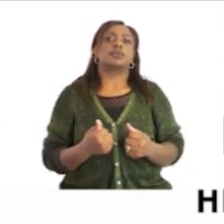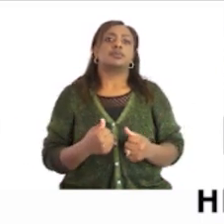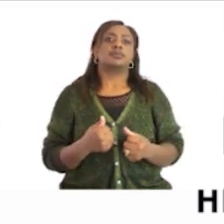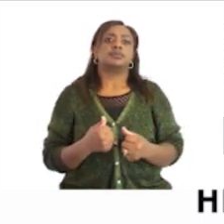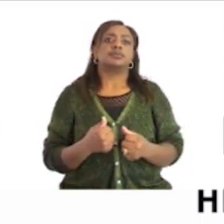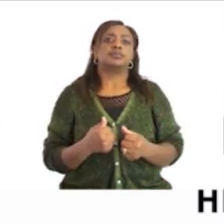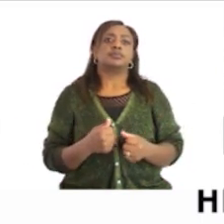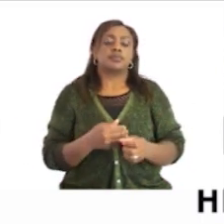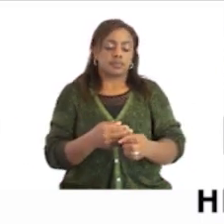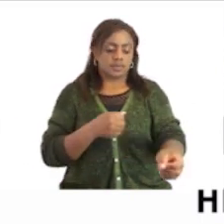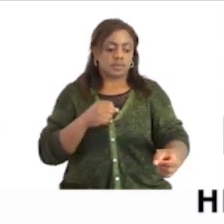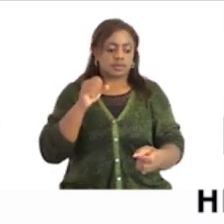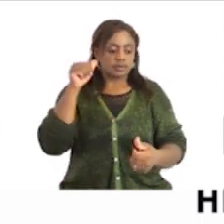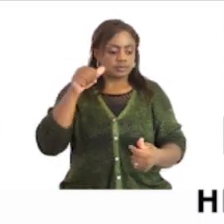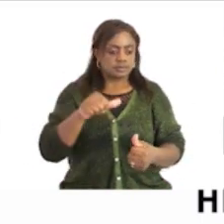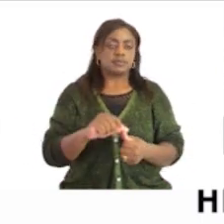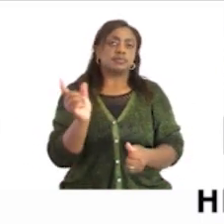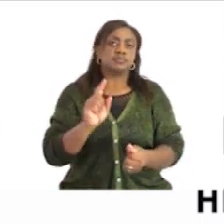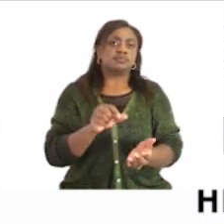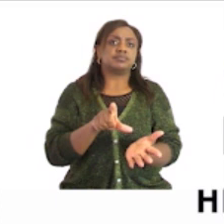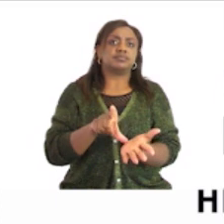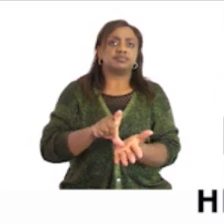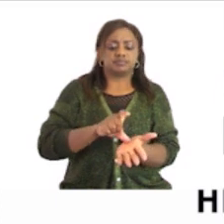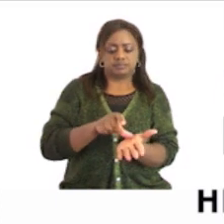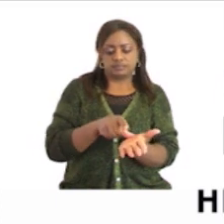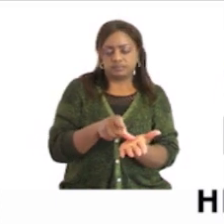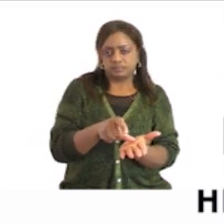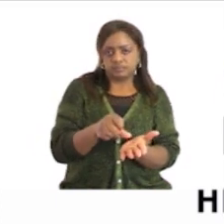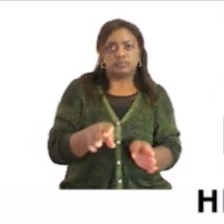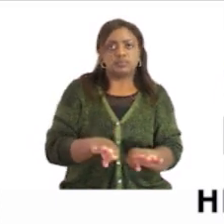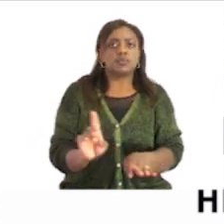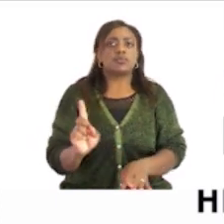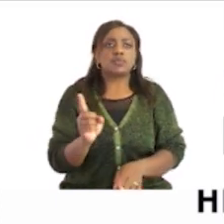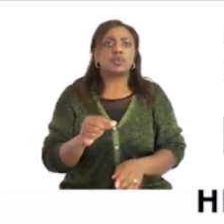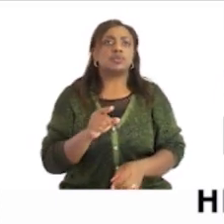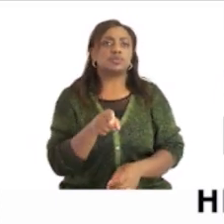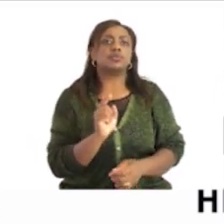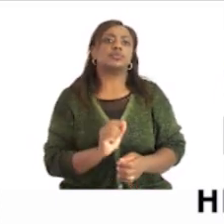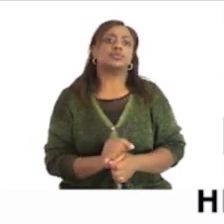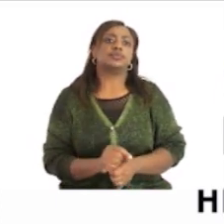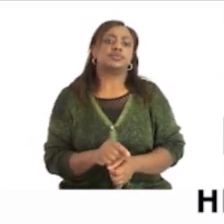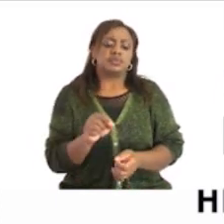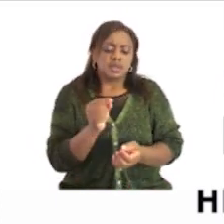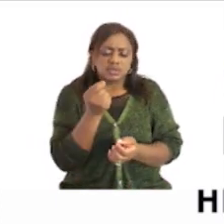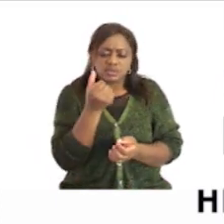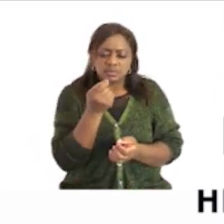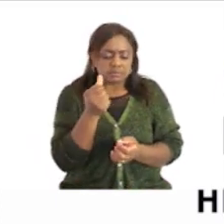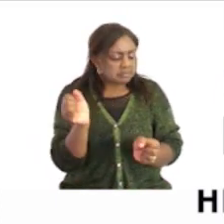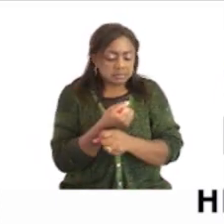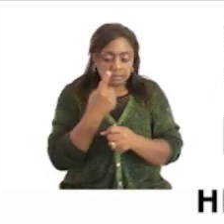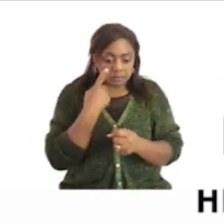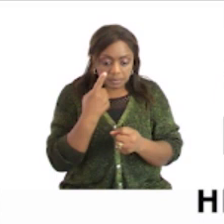to understand germs and what germs do. So germs are tiny organisms that can make you